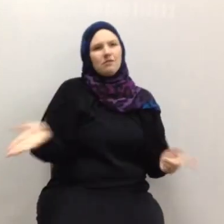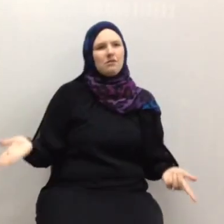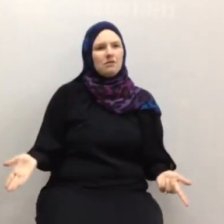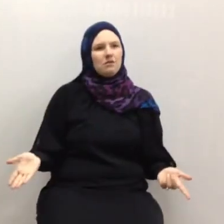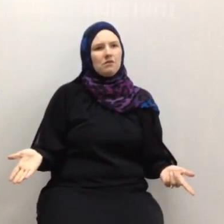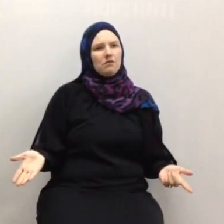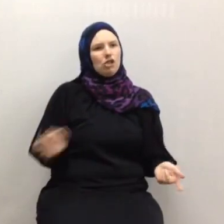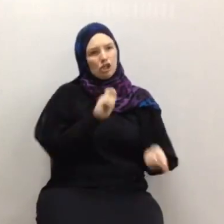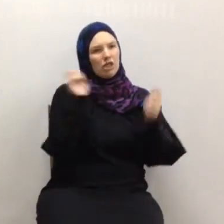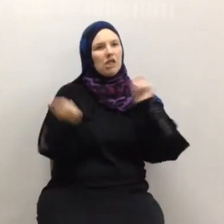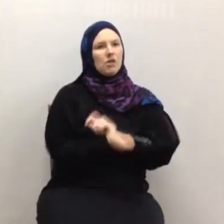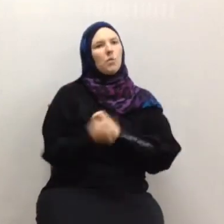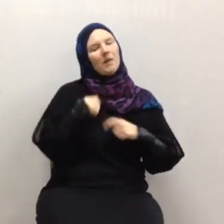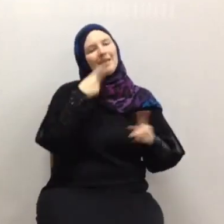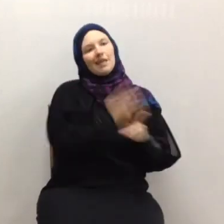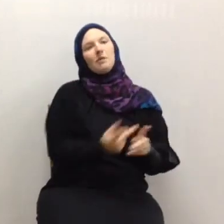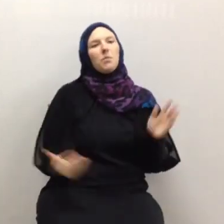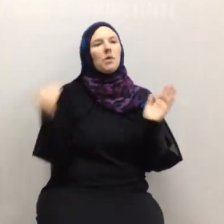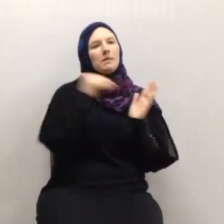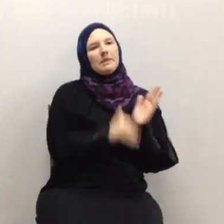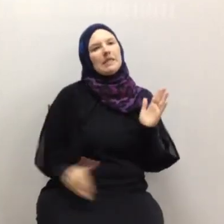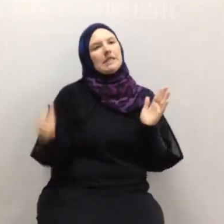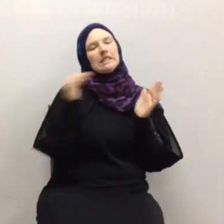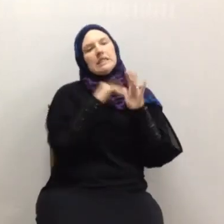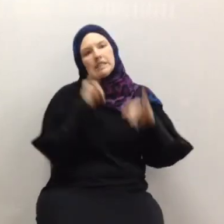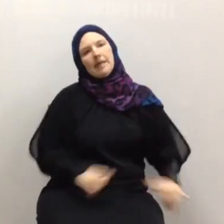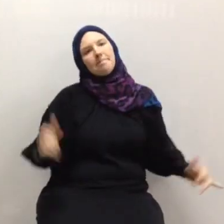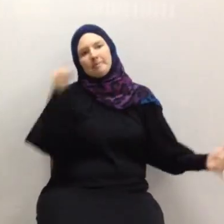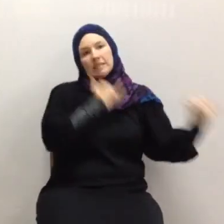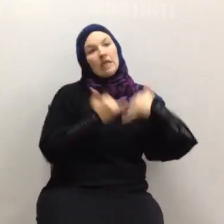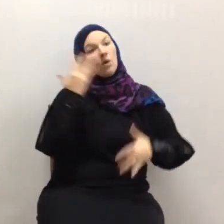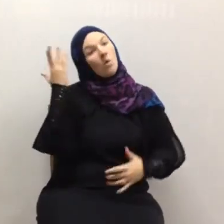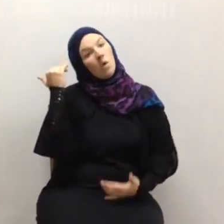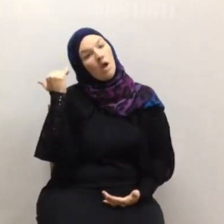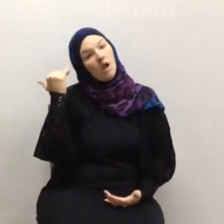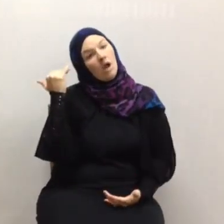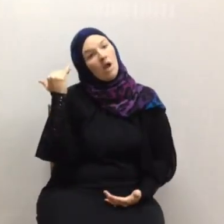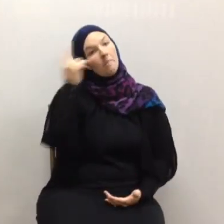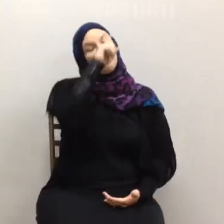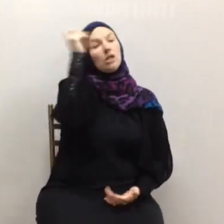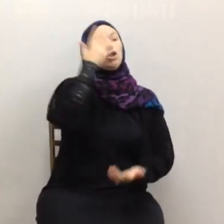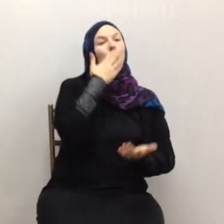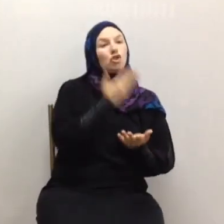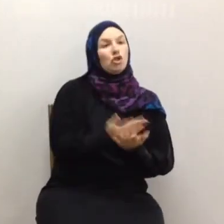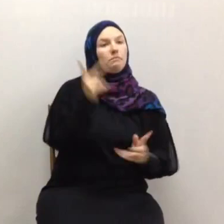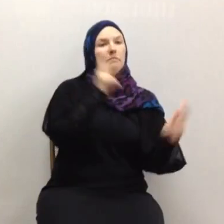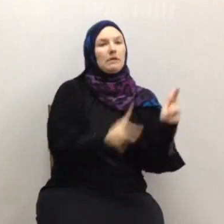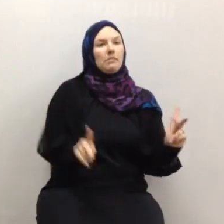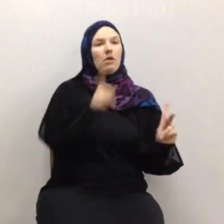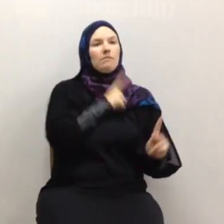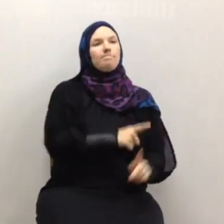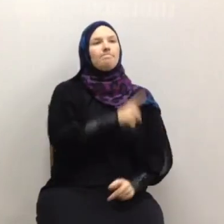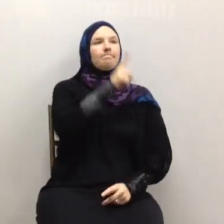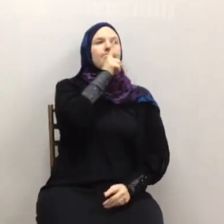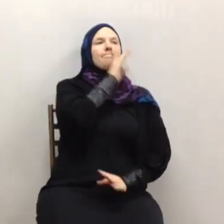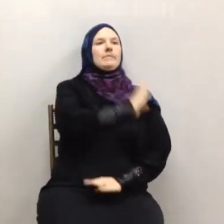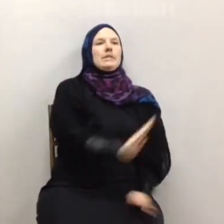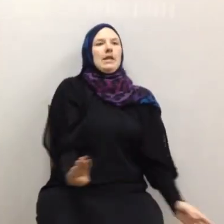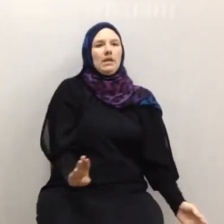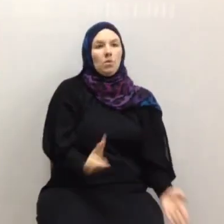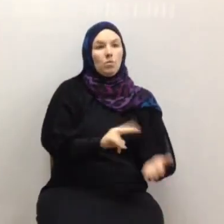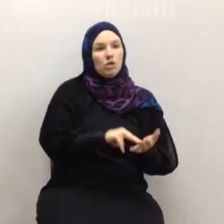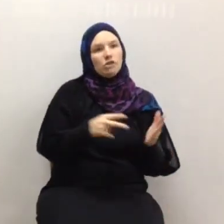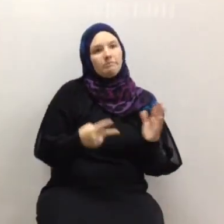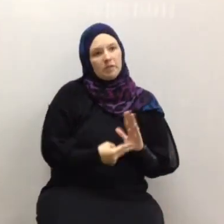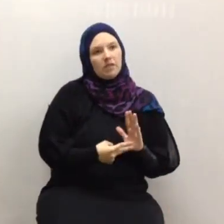mistakes. Why? Because good people are silent, which means approval. And their